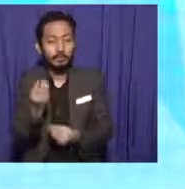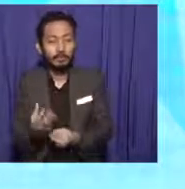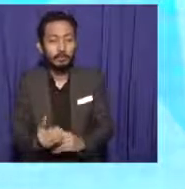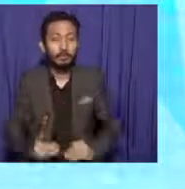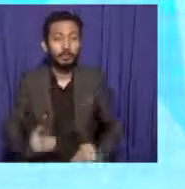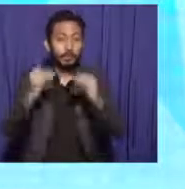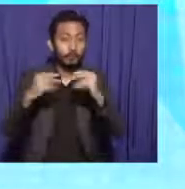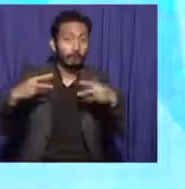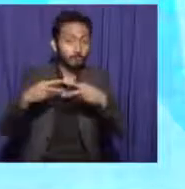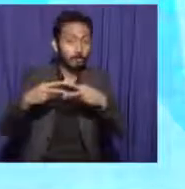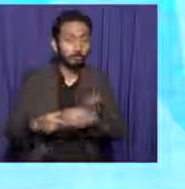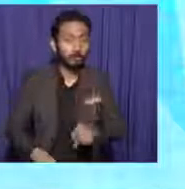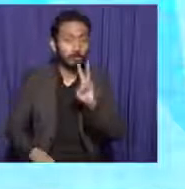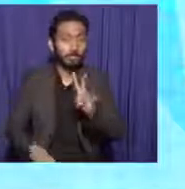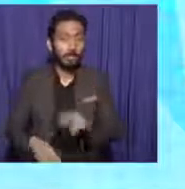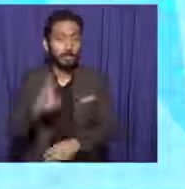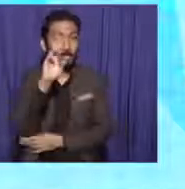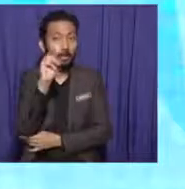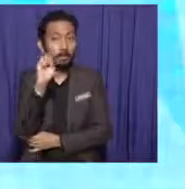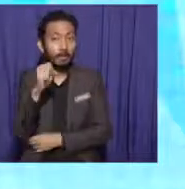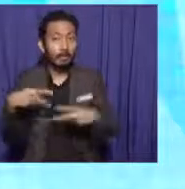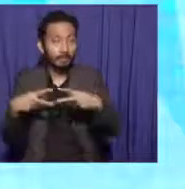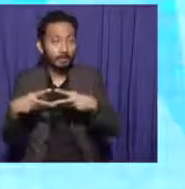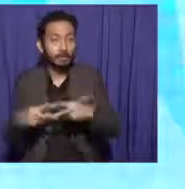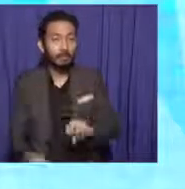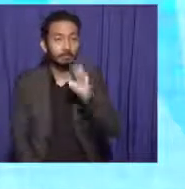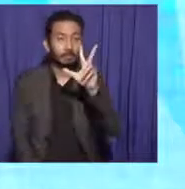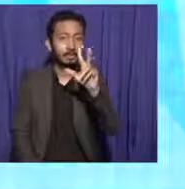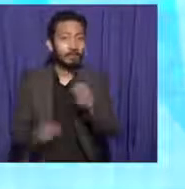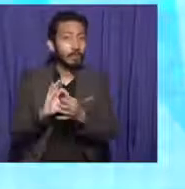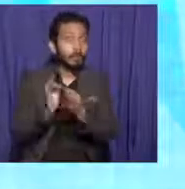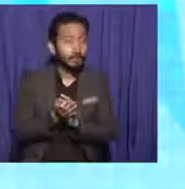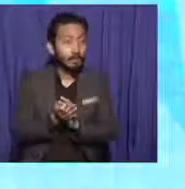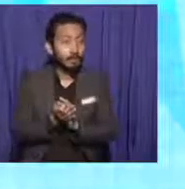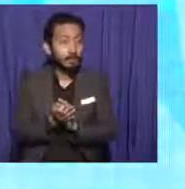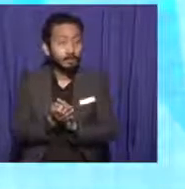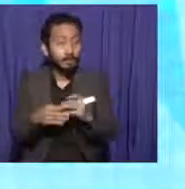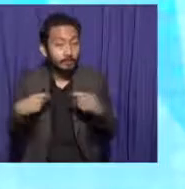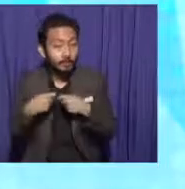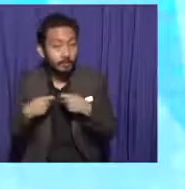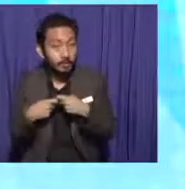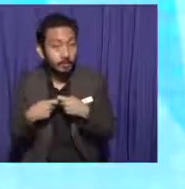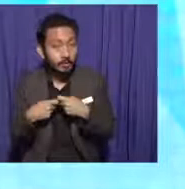voltage, the RMS voltage, and the frequency of the current supply.